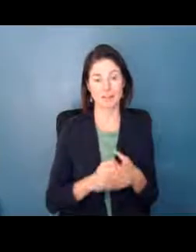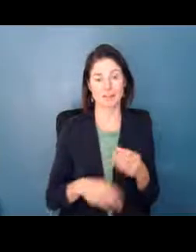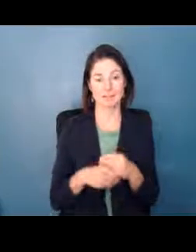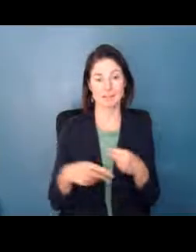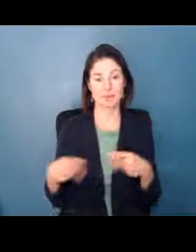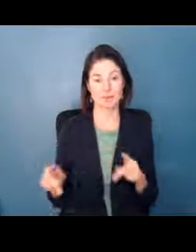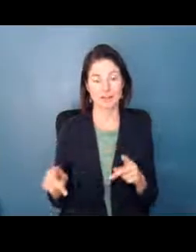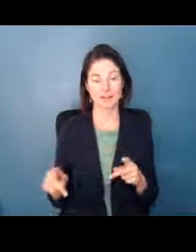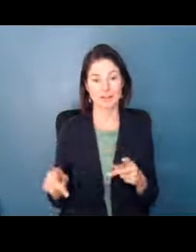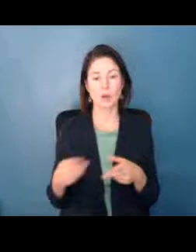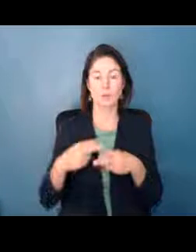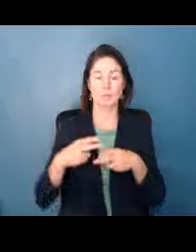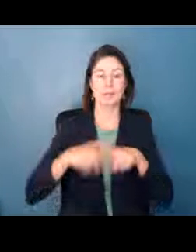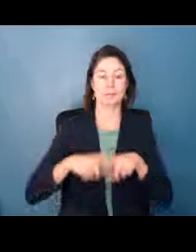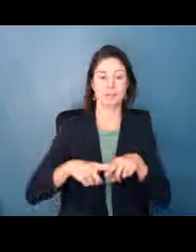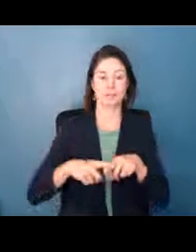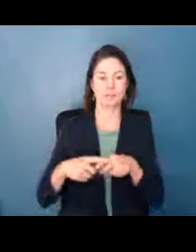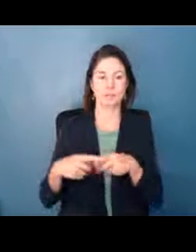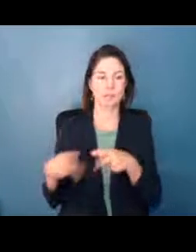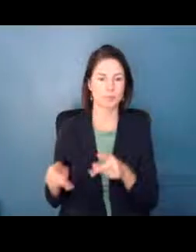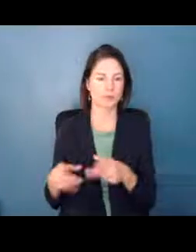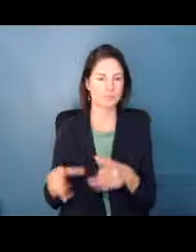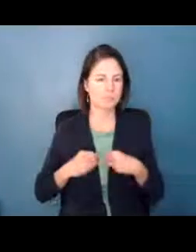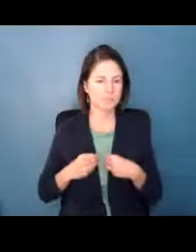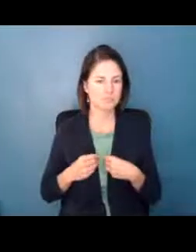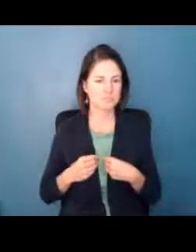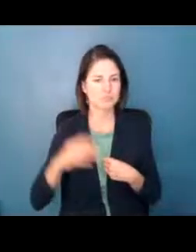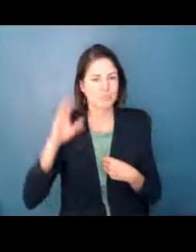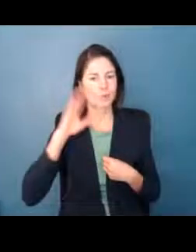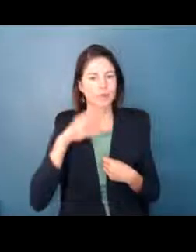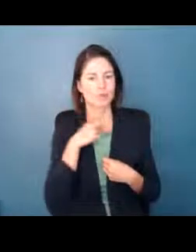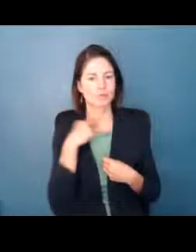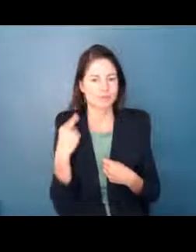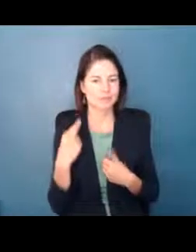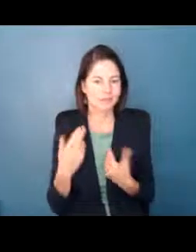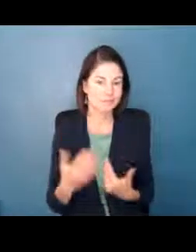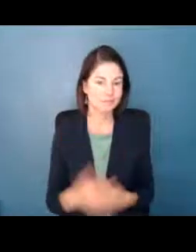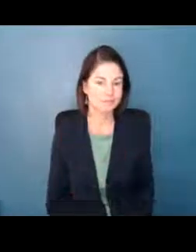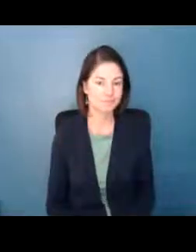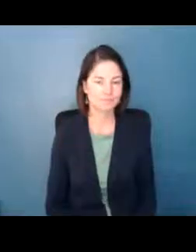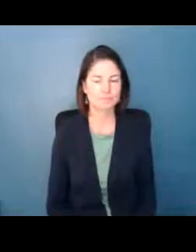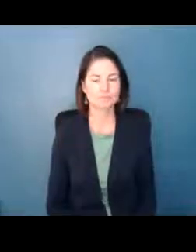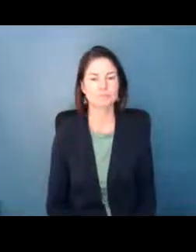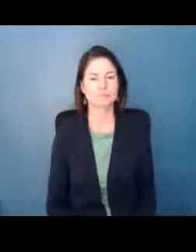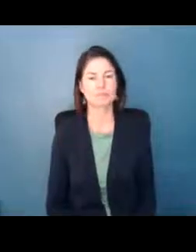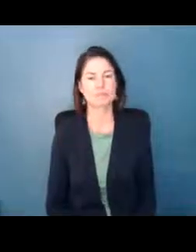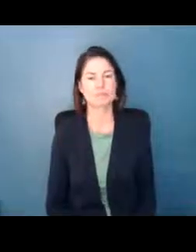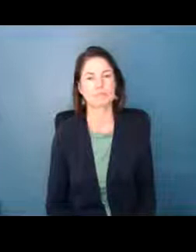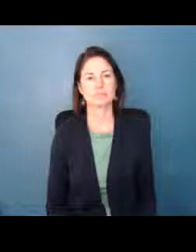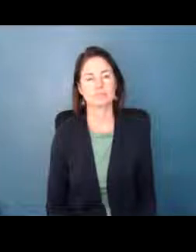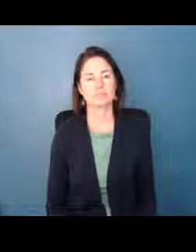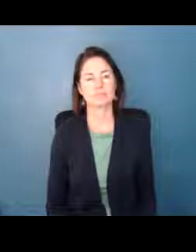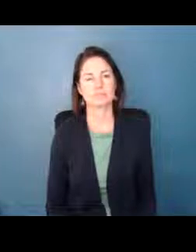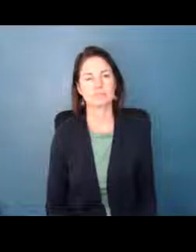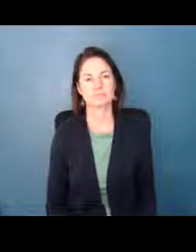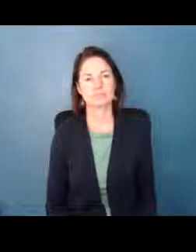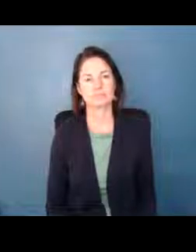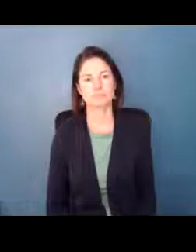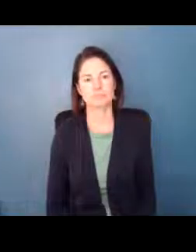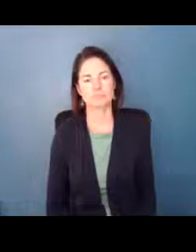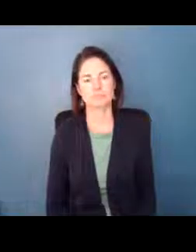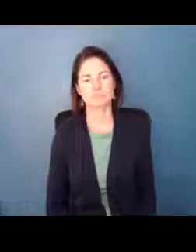acceptable to us, knowing that we're going to have to take the risk on what these conditions will evolve into. So that's